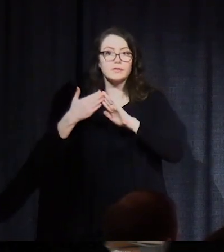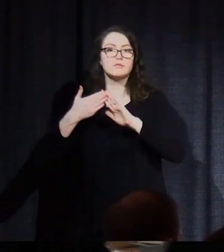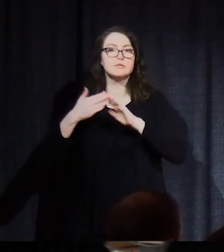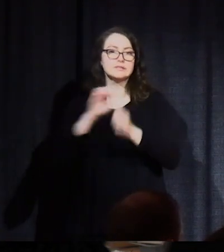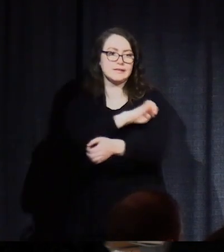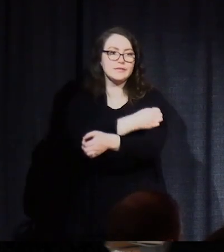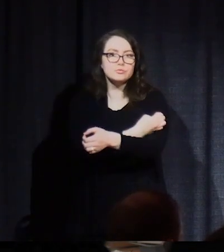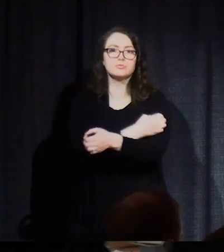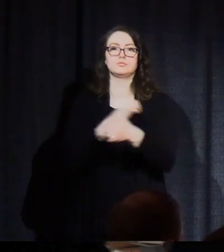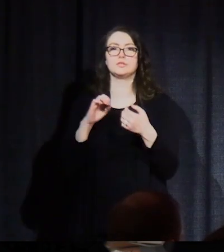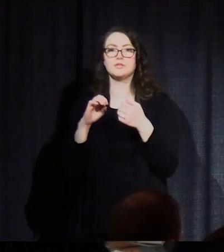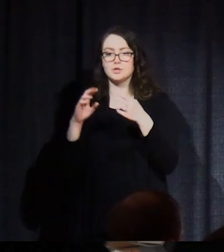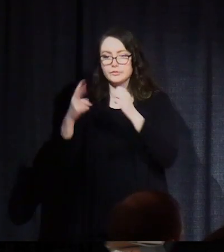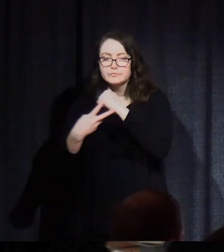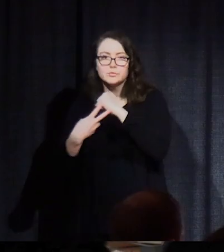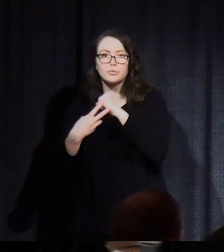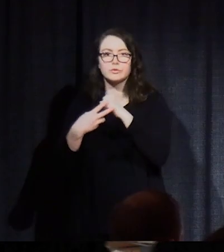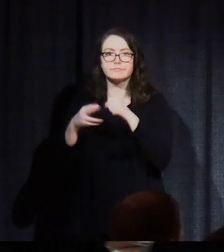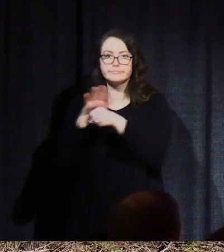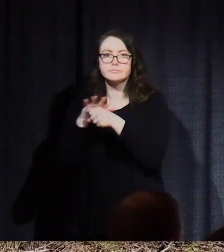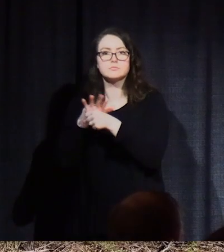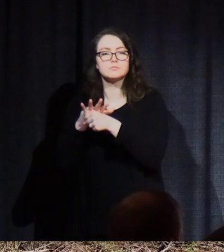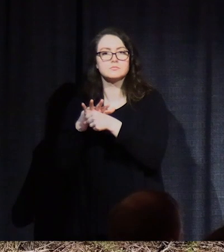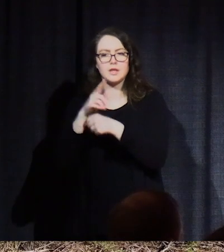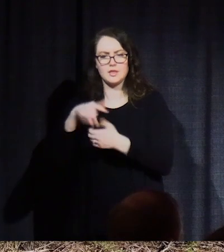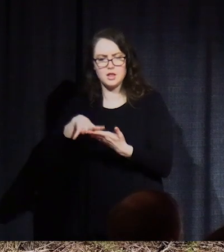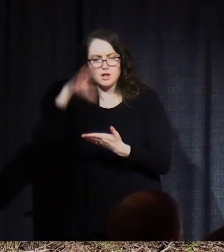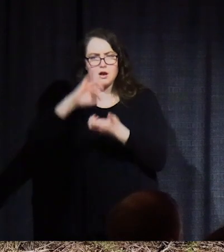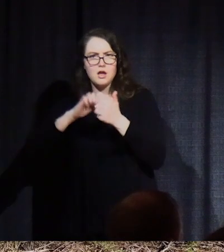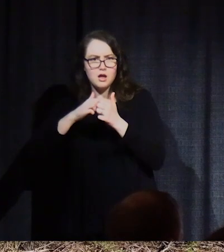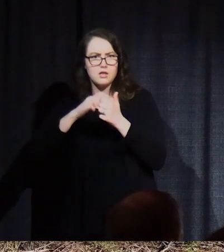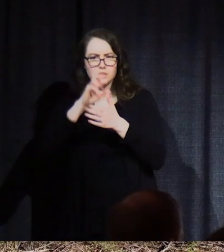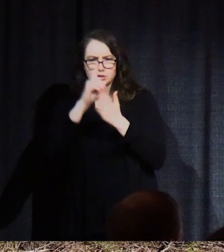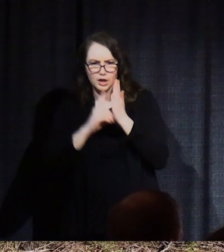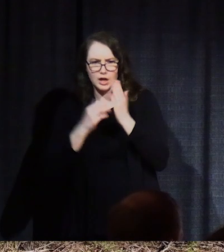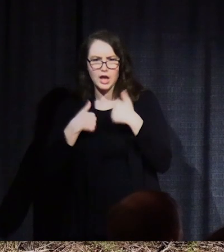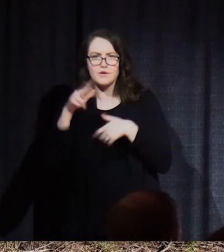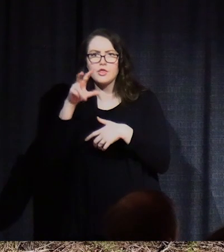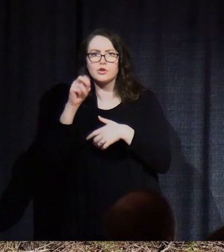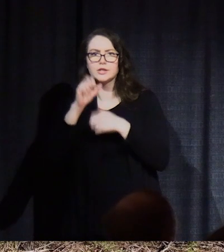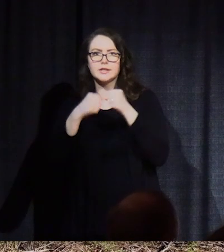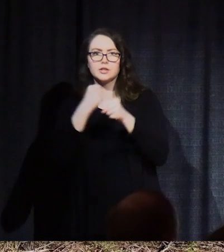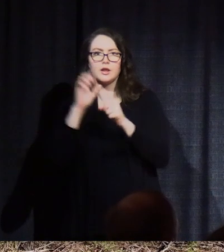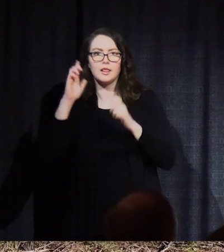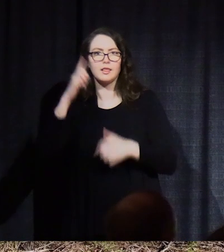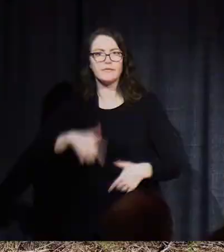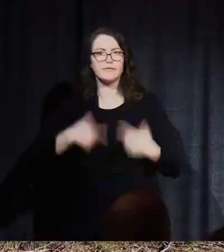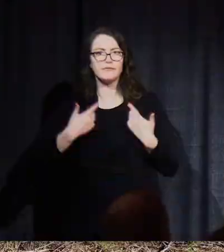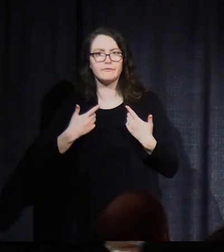solar would generate electricity from the sun, they learned it was designed to have a 30-year life and would one day be theirs as